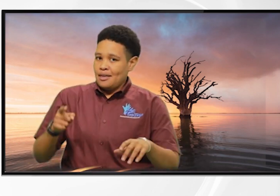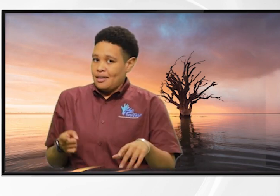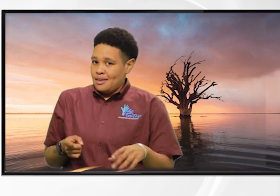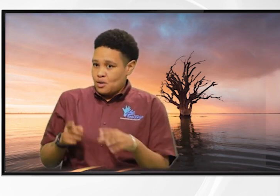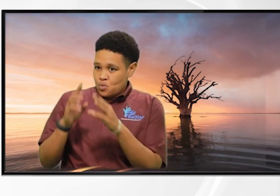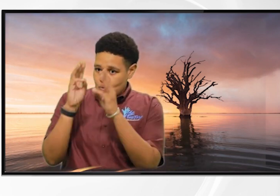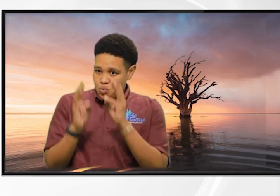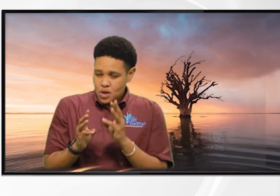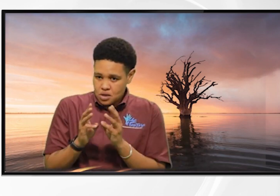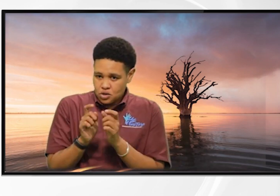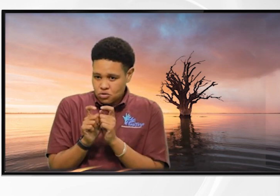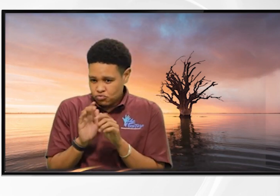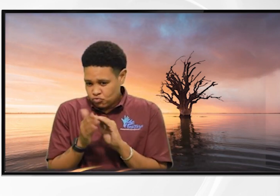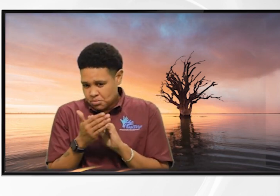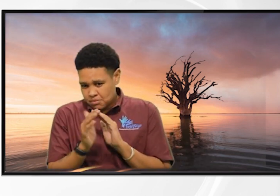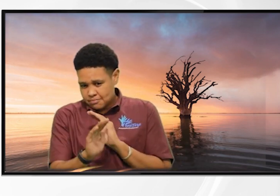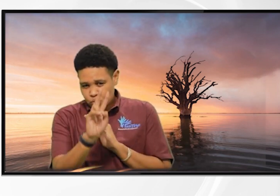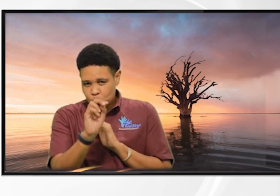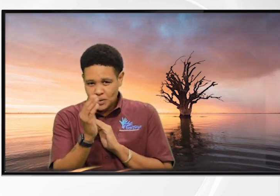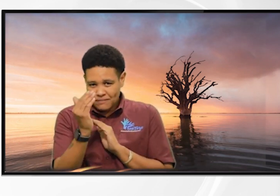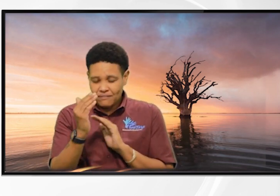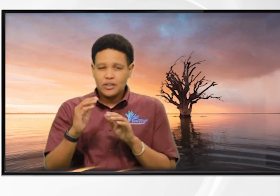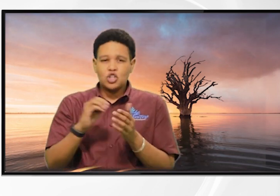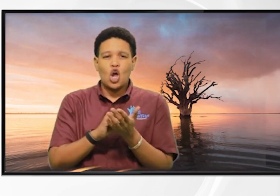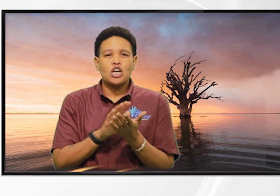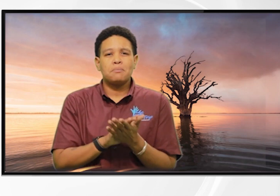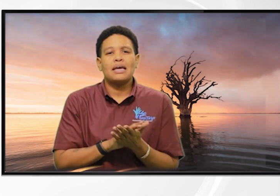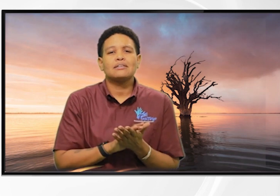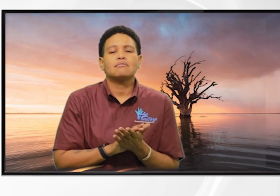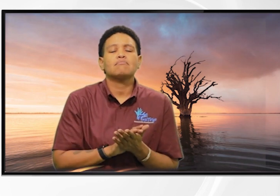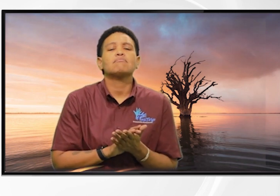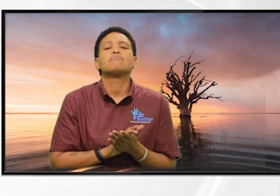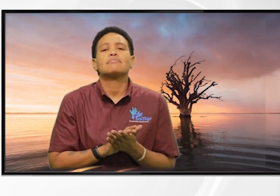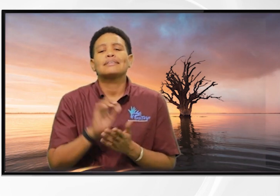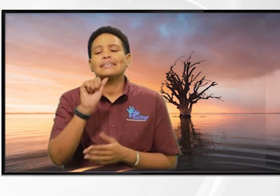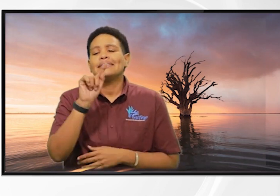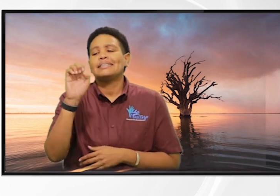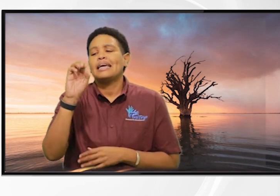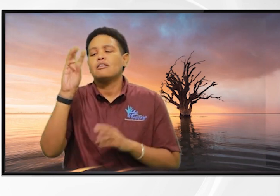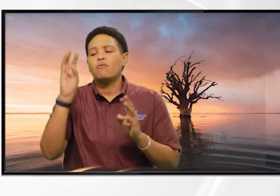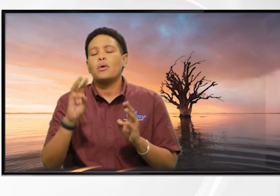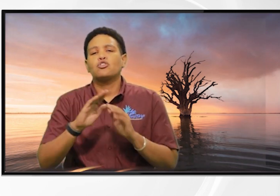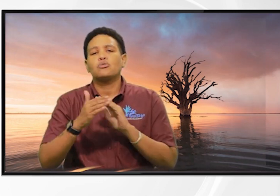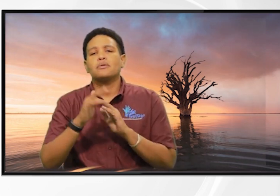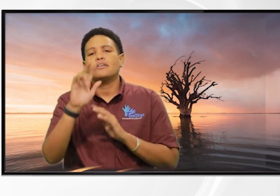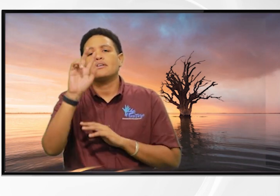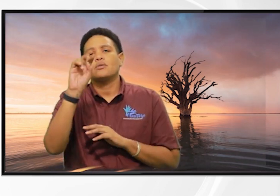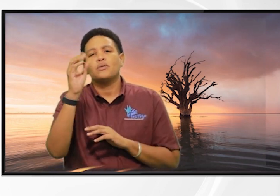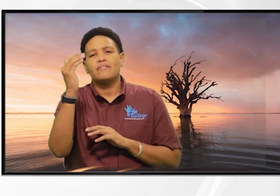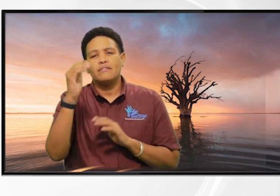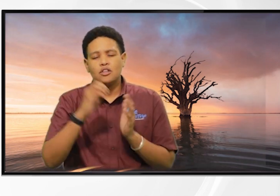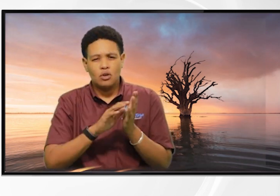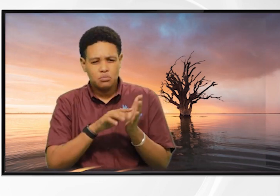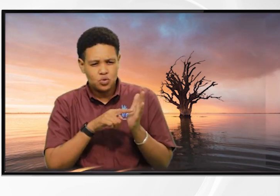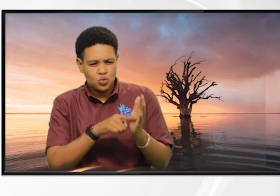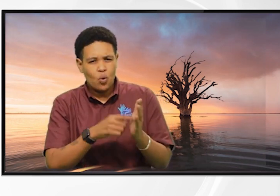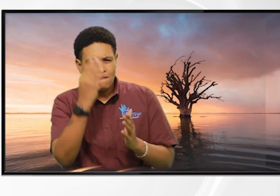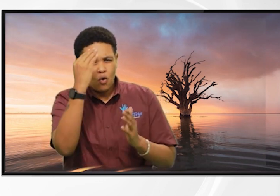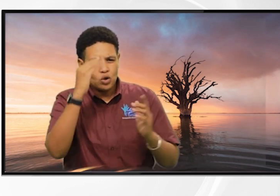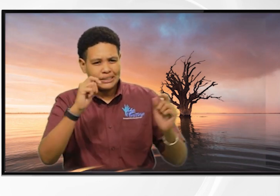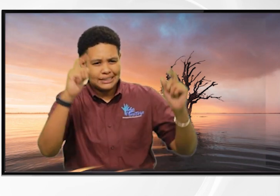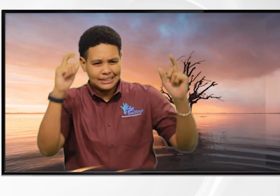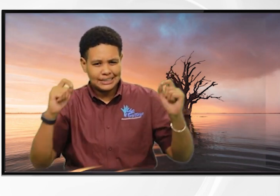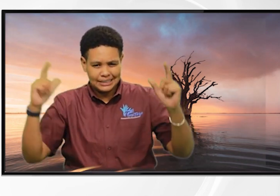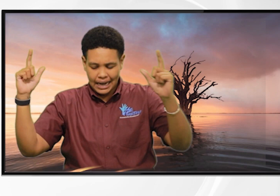Climate Jamaica 2015 full document provides 14 tables pointing to the climate sensitivity of